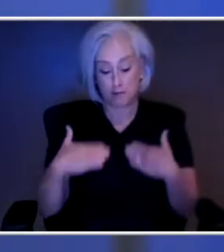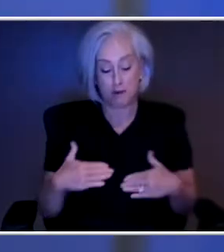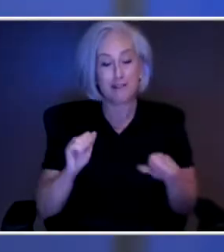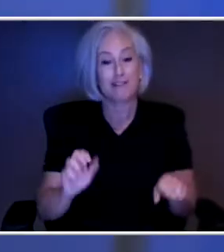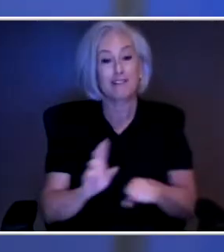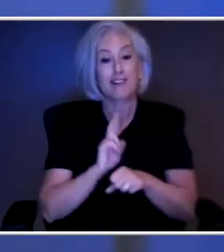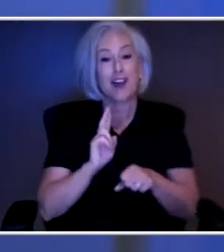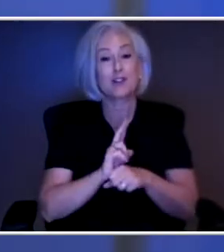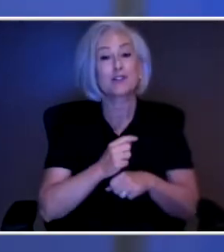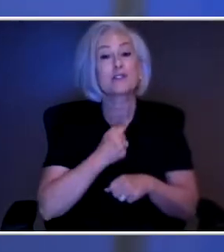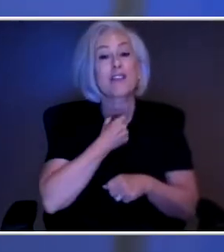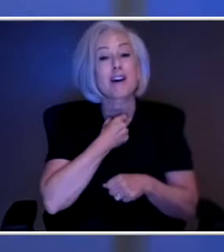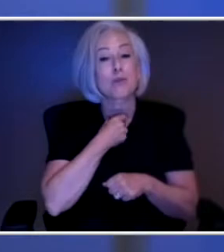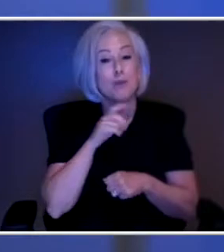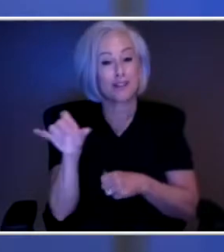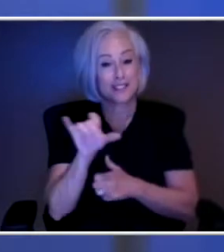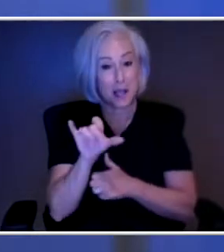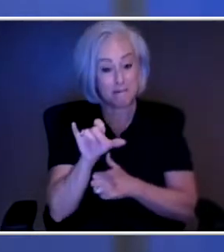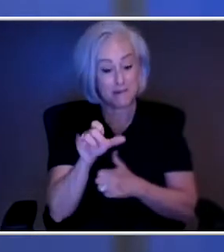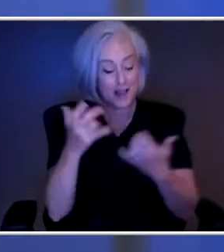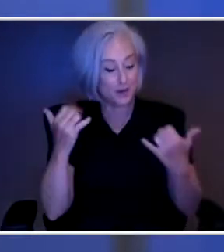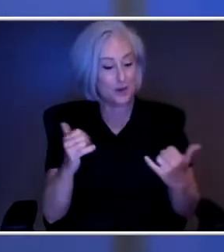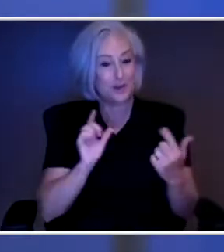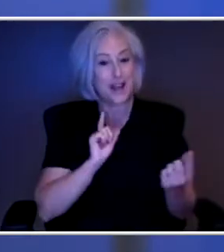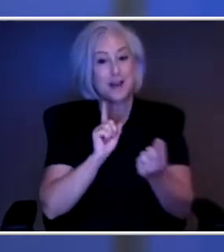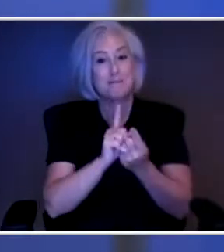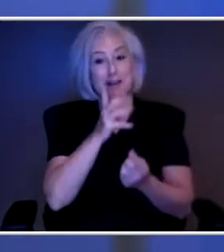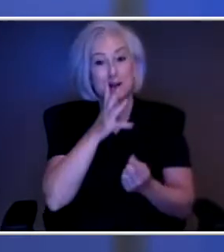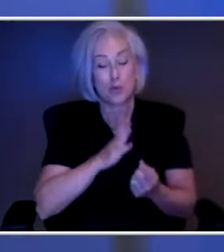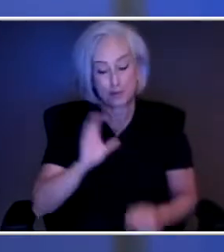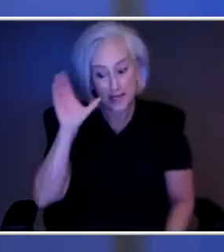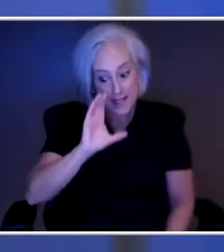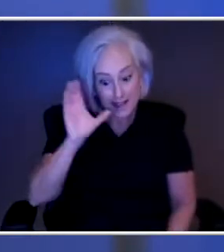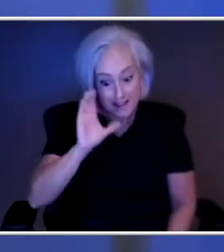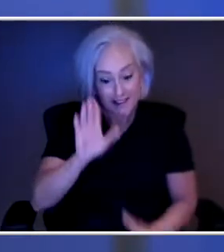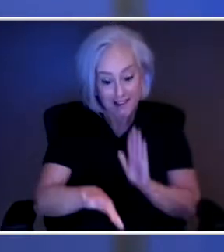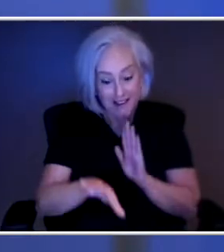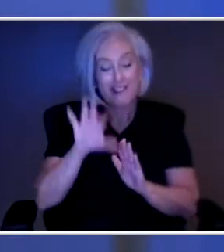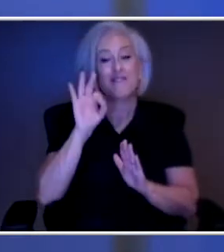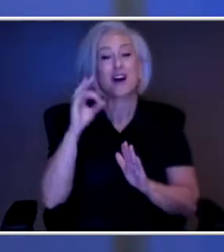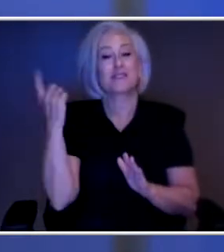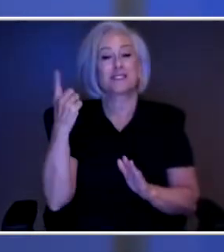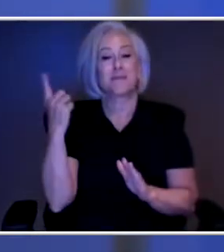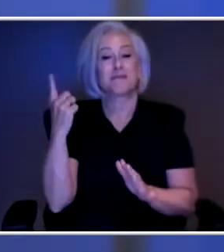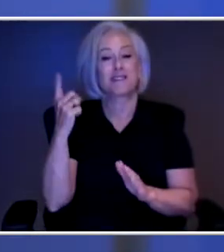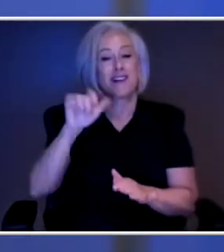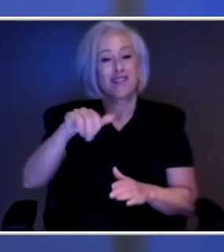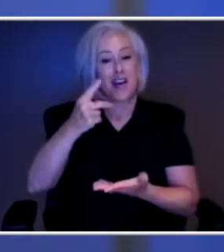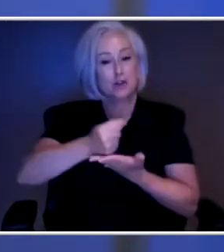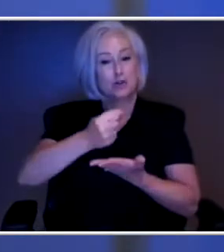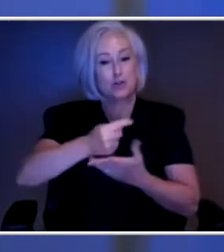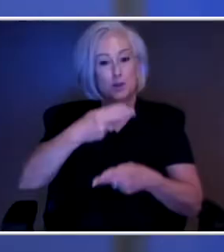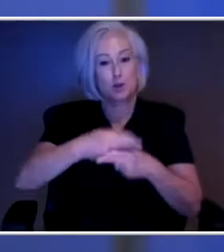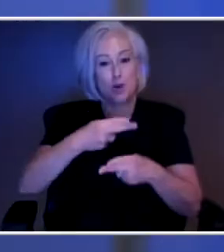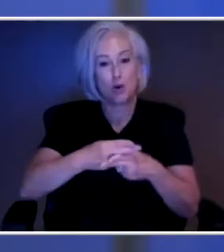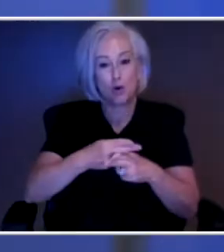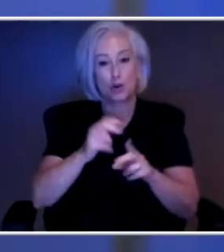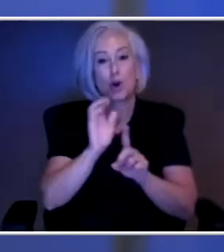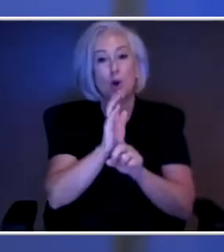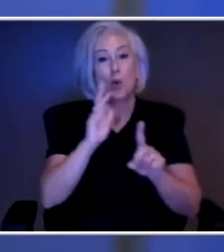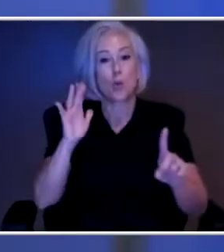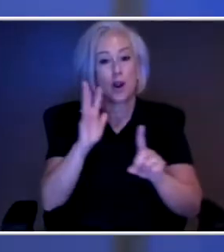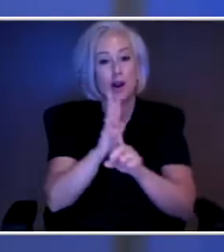talking with a woman who searched for it and she found it. And it's a treatment known as radiofrequency ablation,